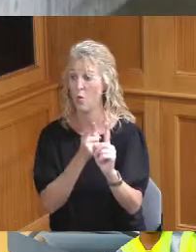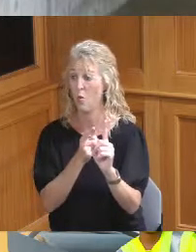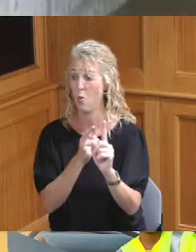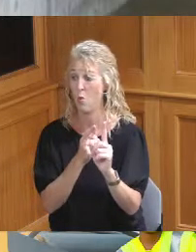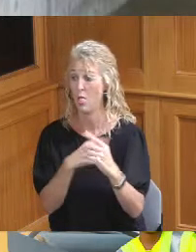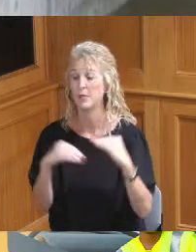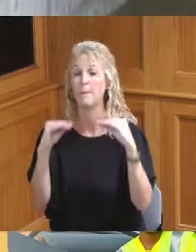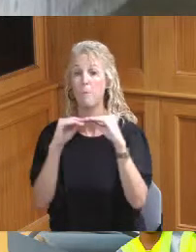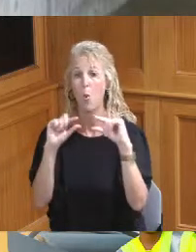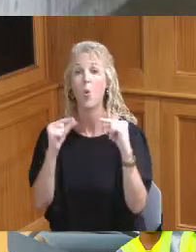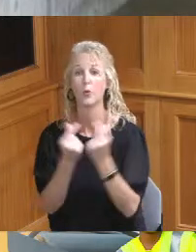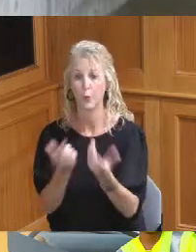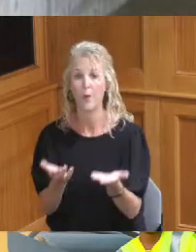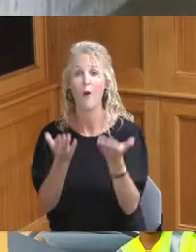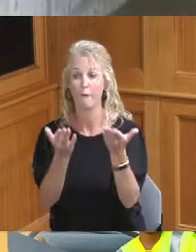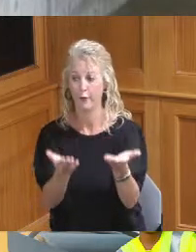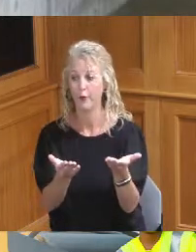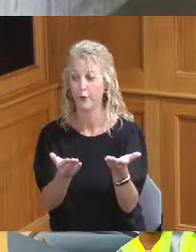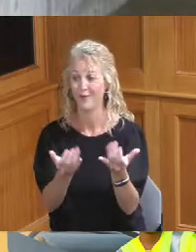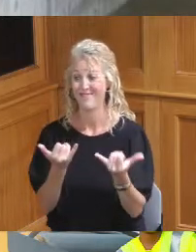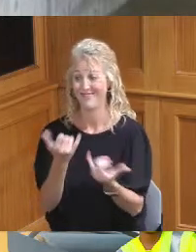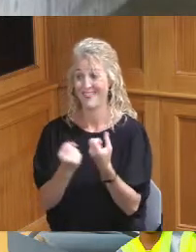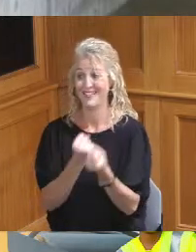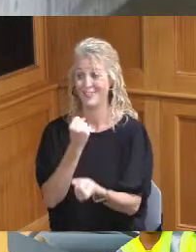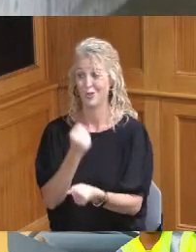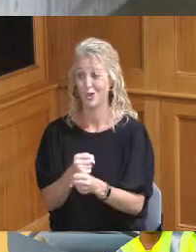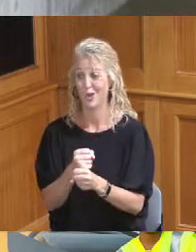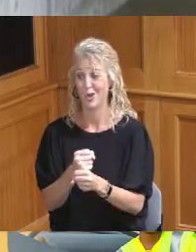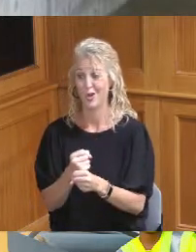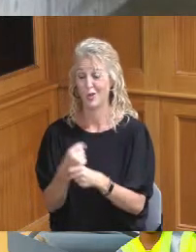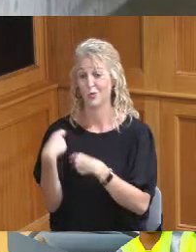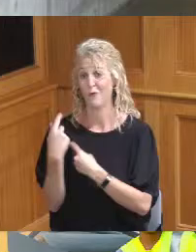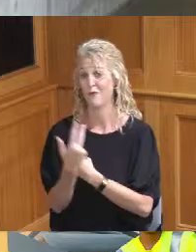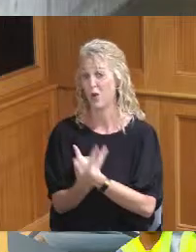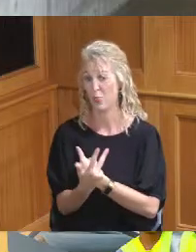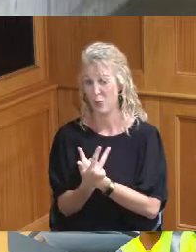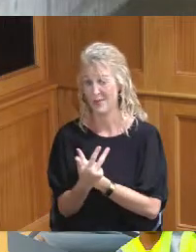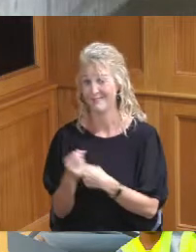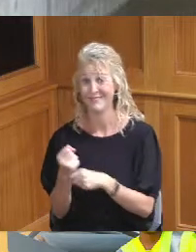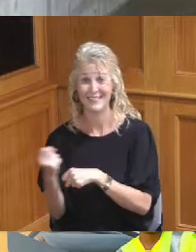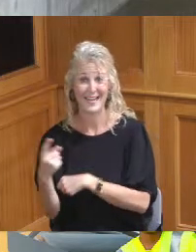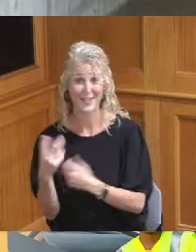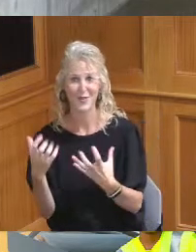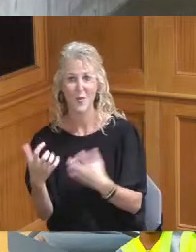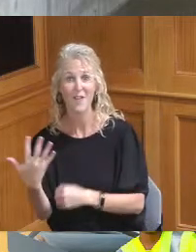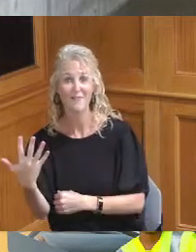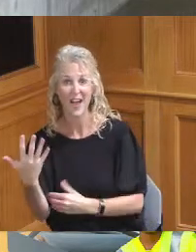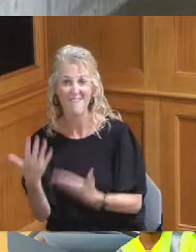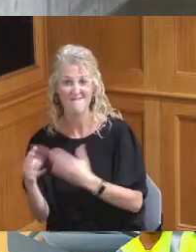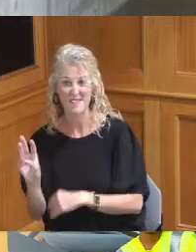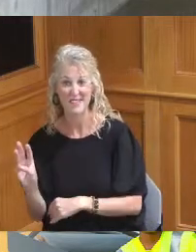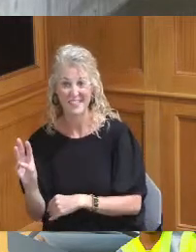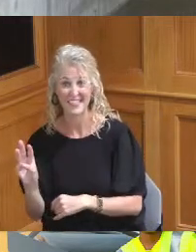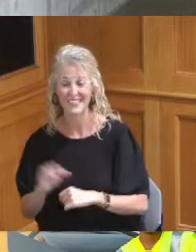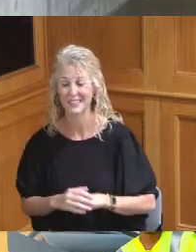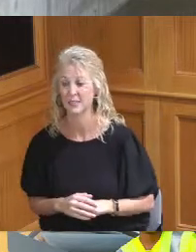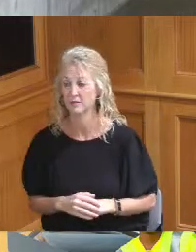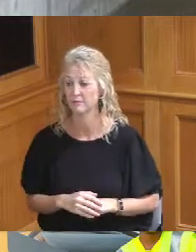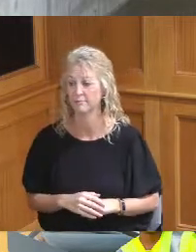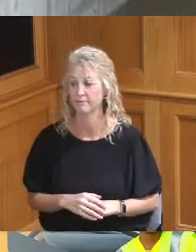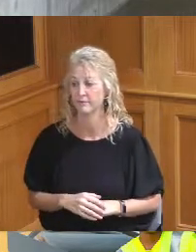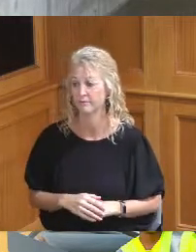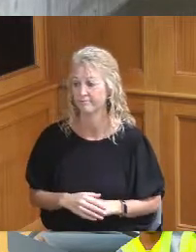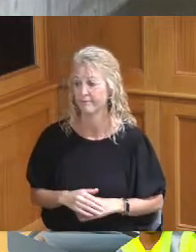cohort offerings. This year, we've offered 3. Next year, we plan to offer 5 to 6. And that is going